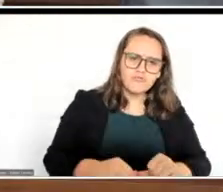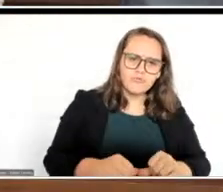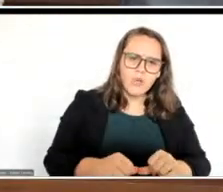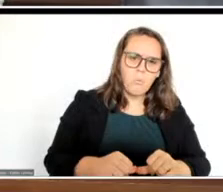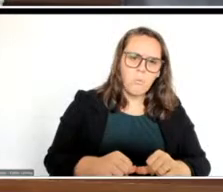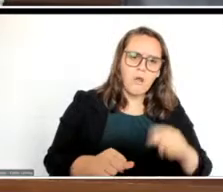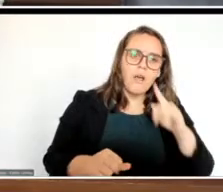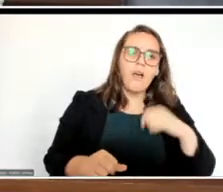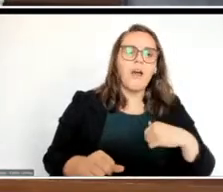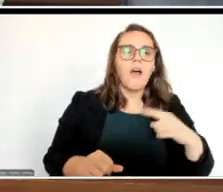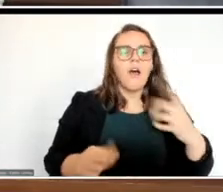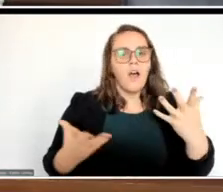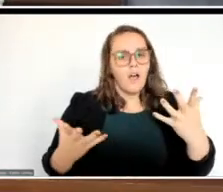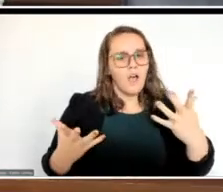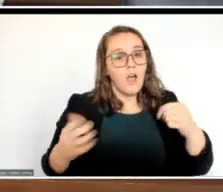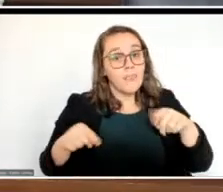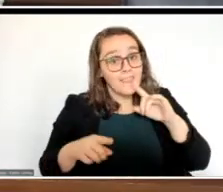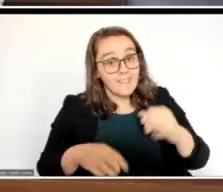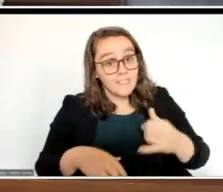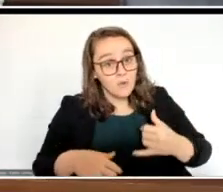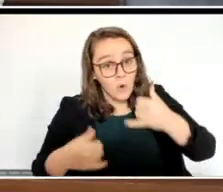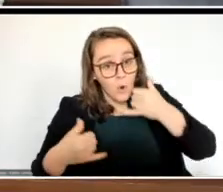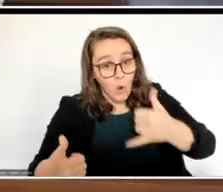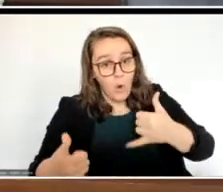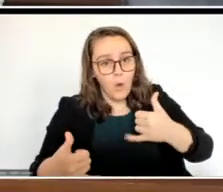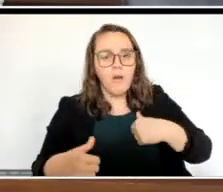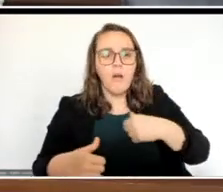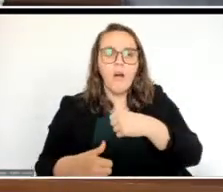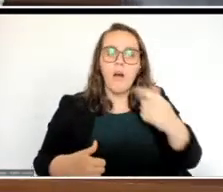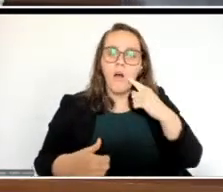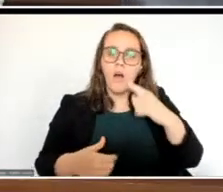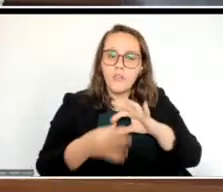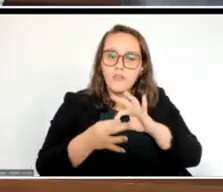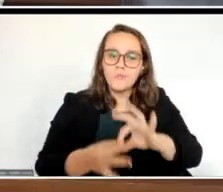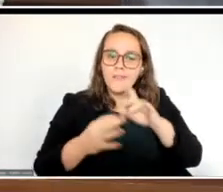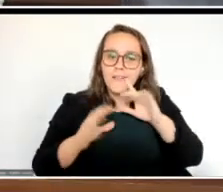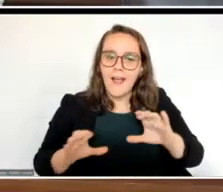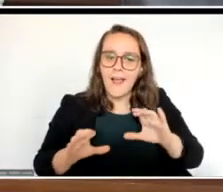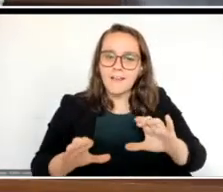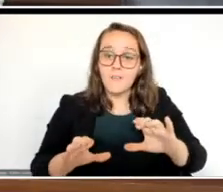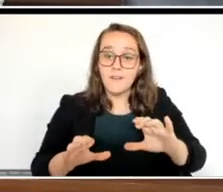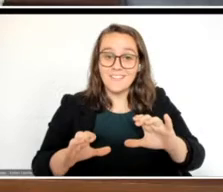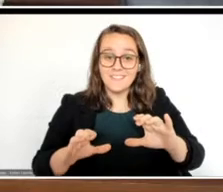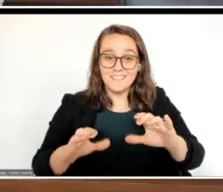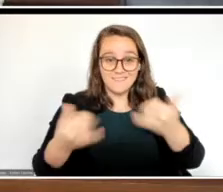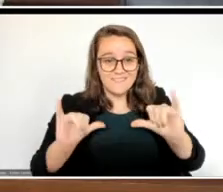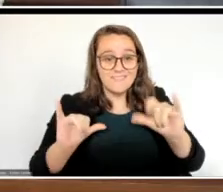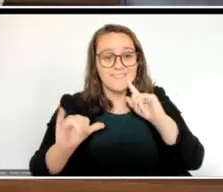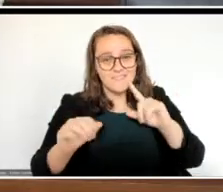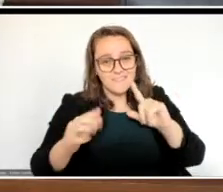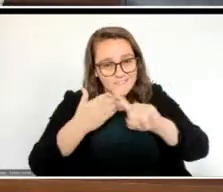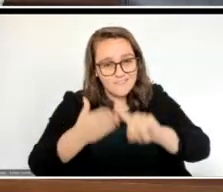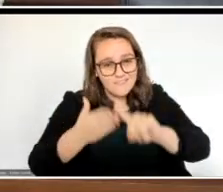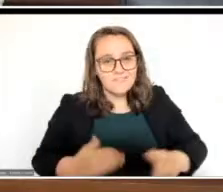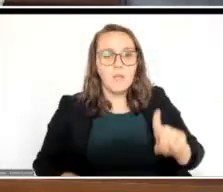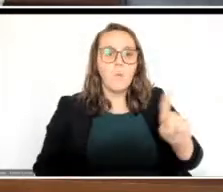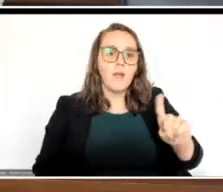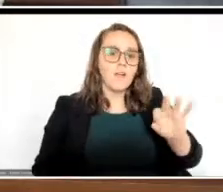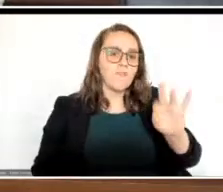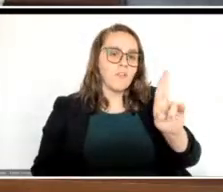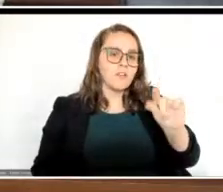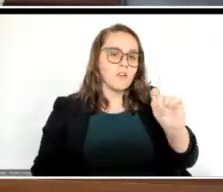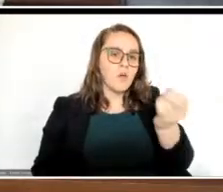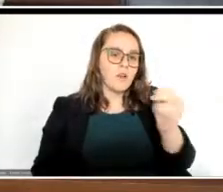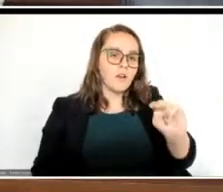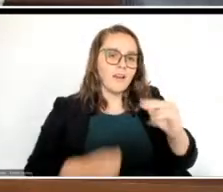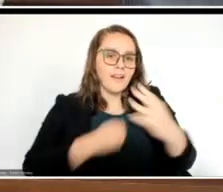This call and other related activity is now the focus of an ongoing criminal investigation in Fulton County, Georgia. And Georgia's